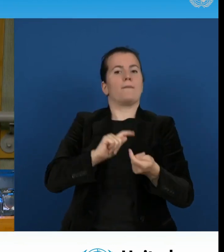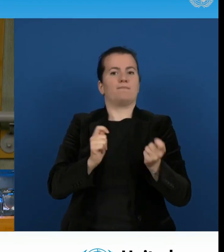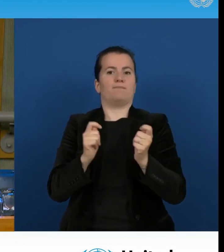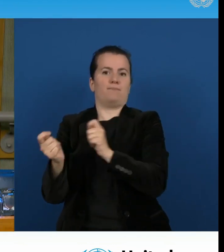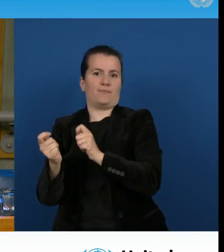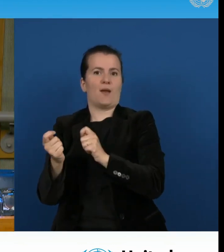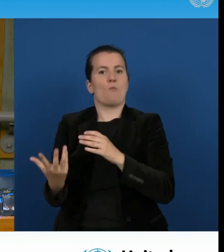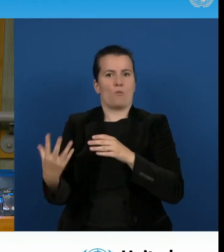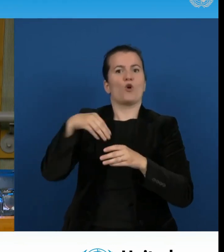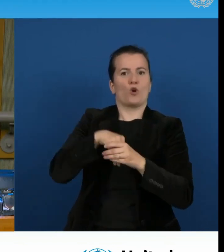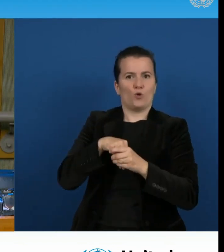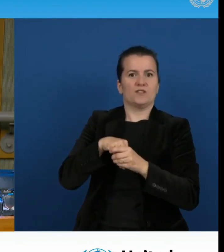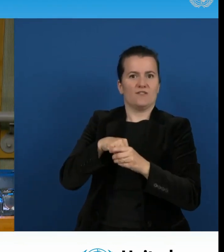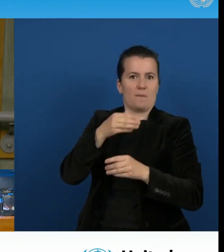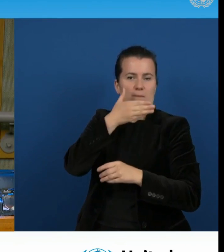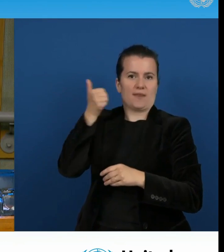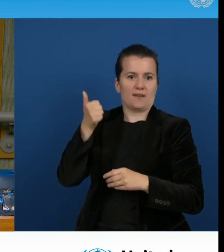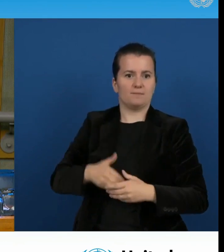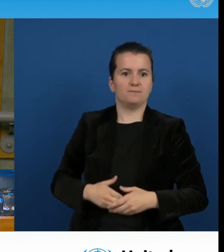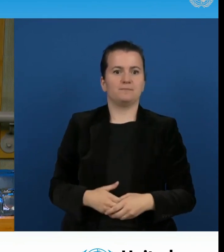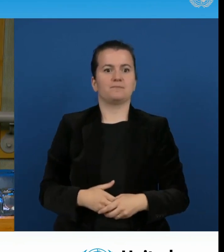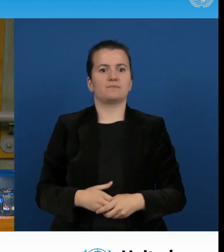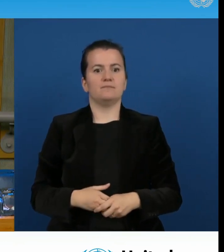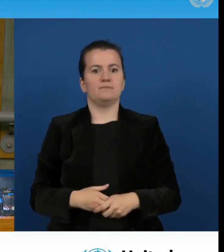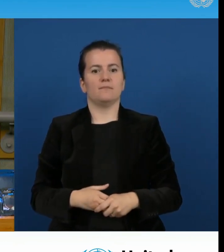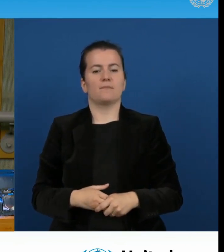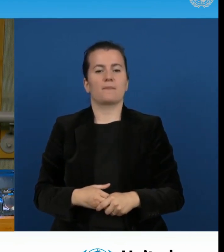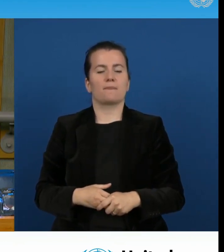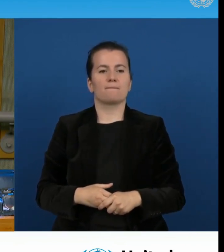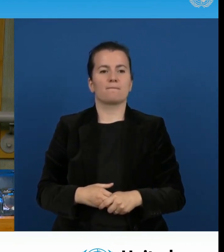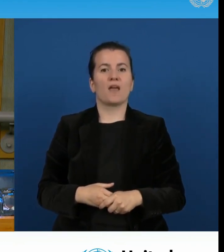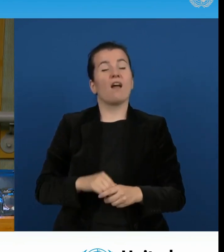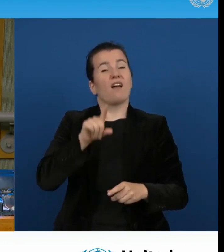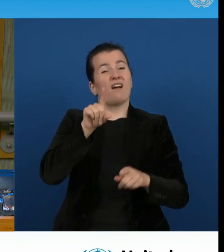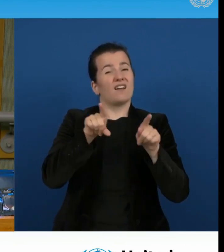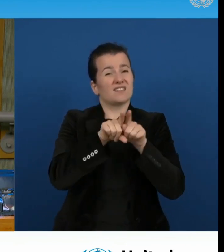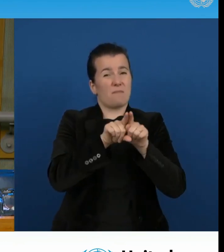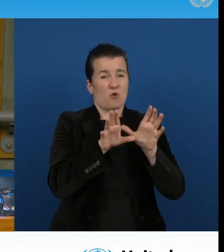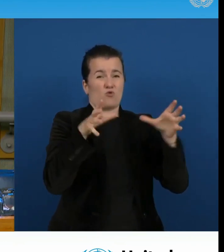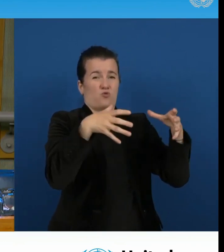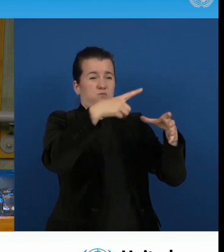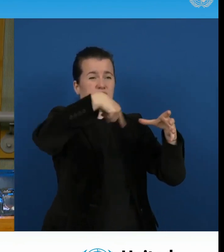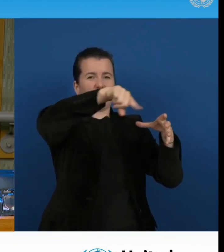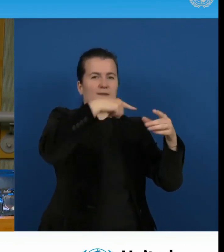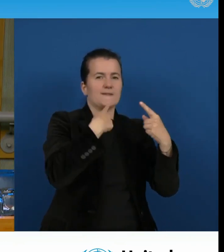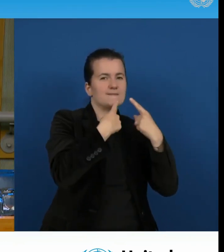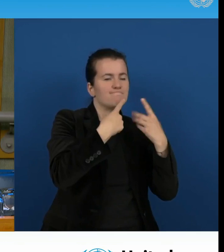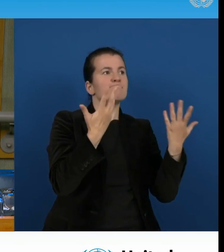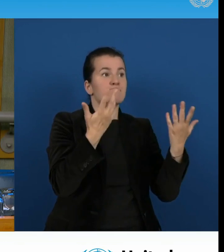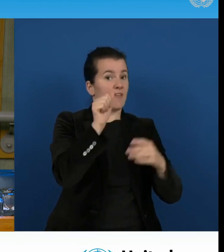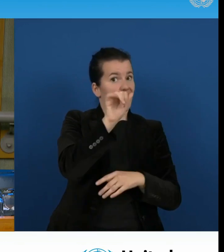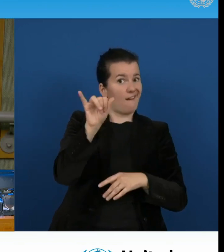addressed in this network include the risks and opportunities of artificial intelligence in recruitment, self-identification of employees with